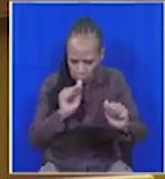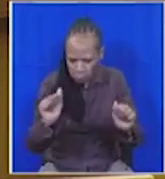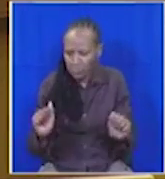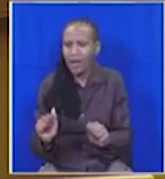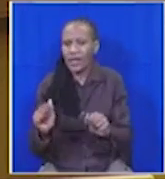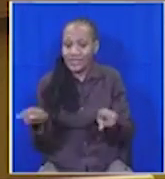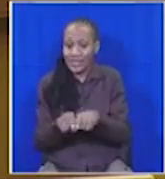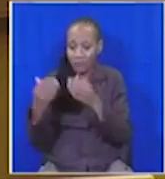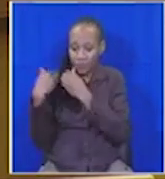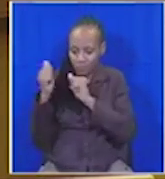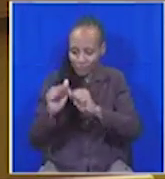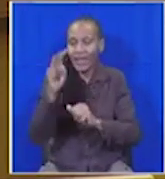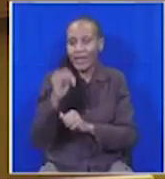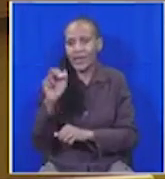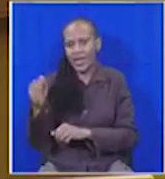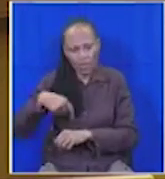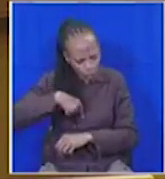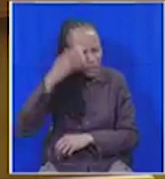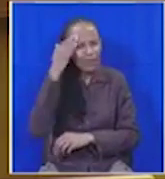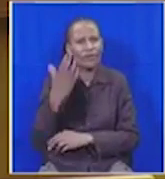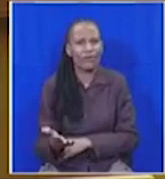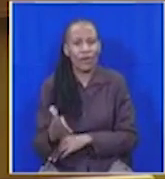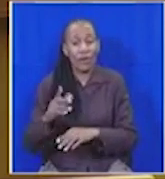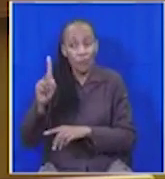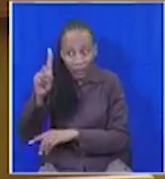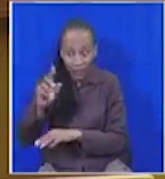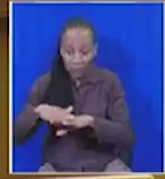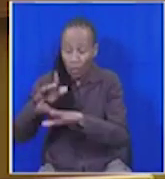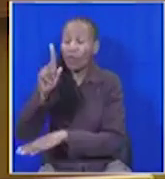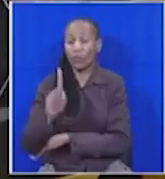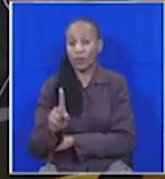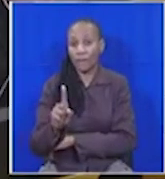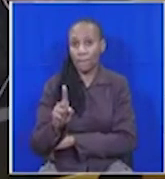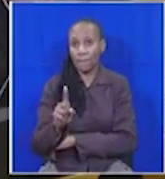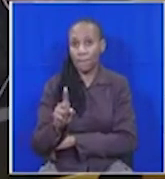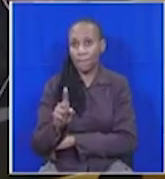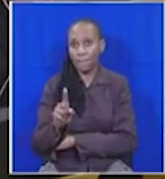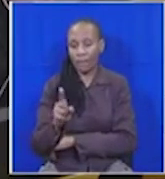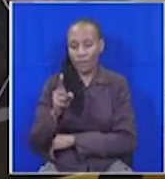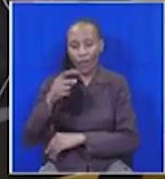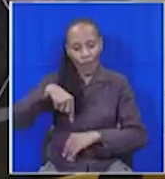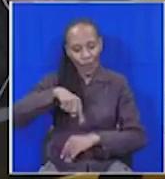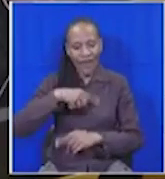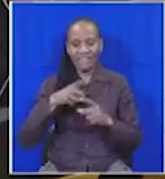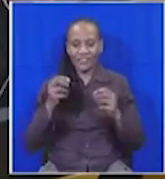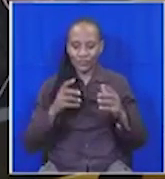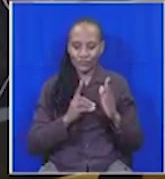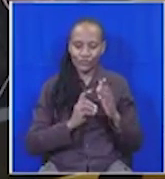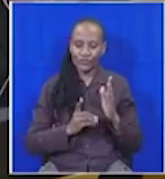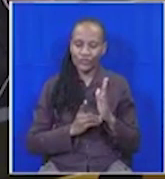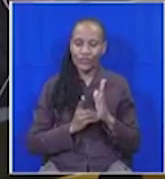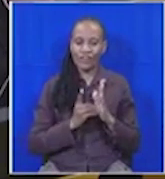Assembly. Now, what is important is that we have developed specific, very